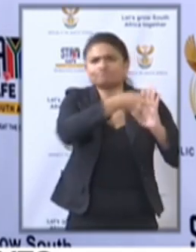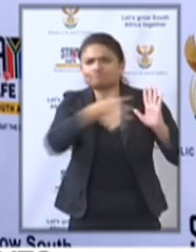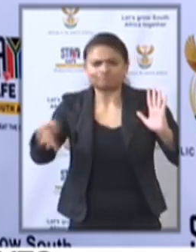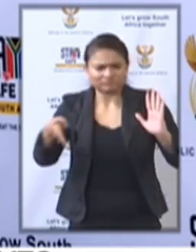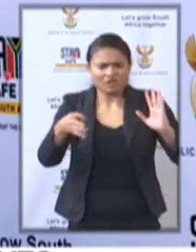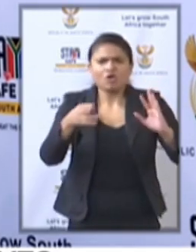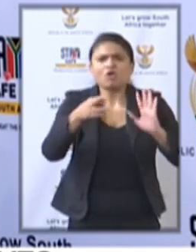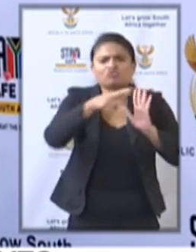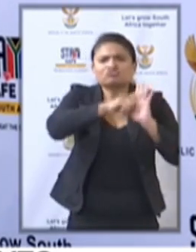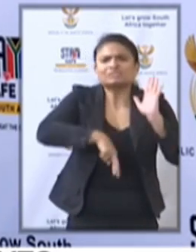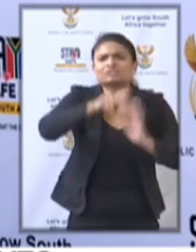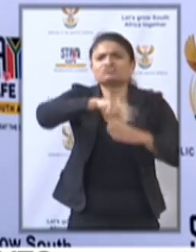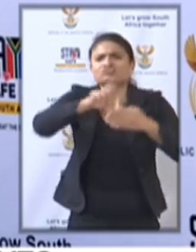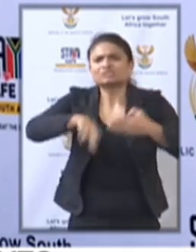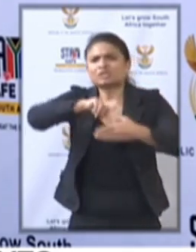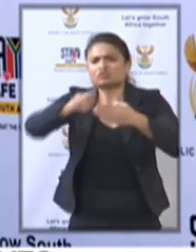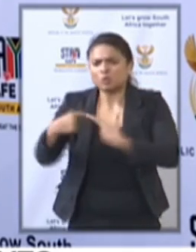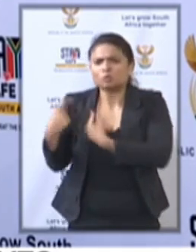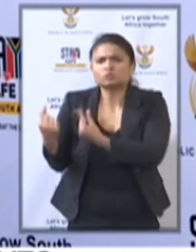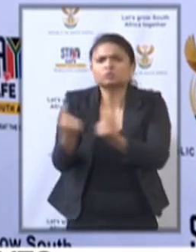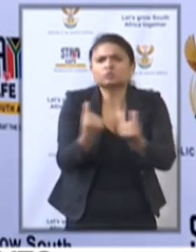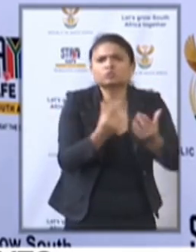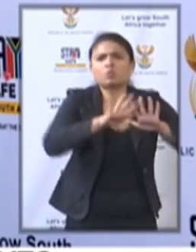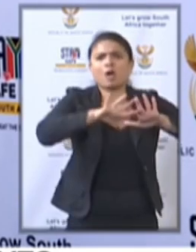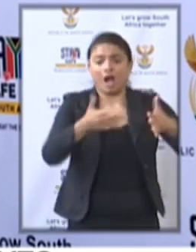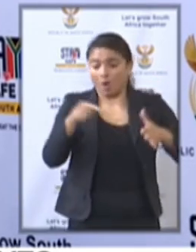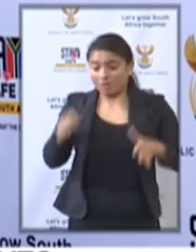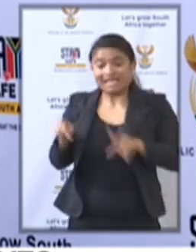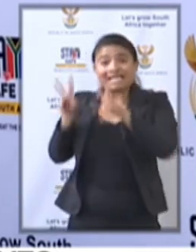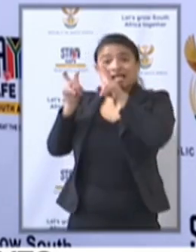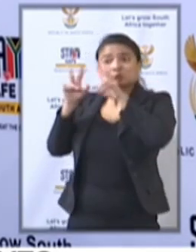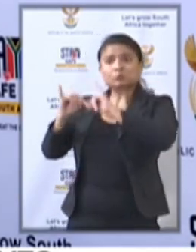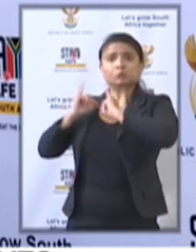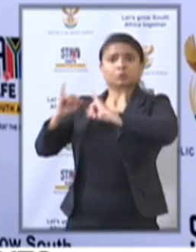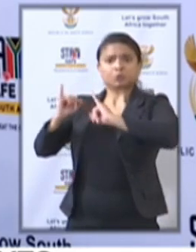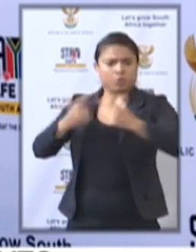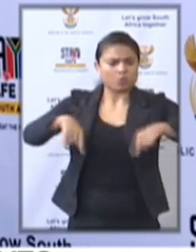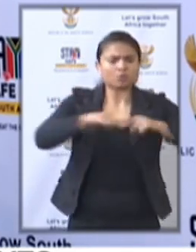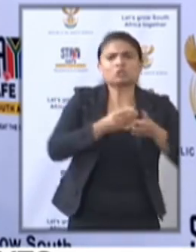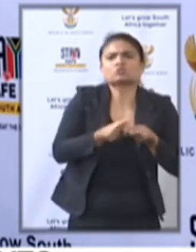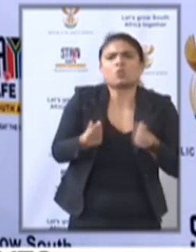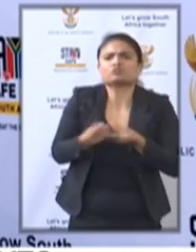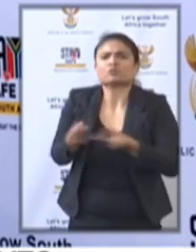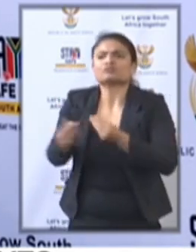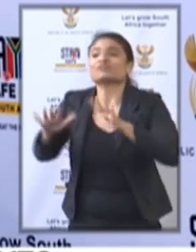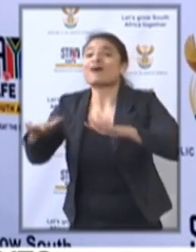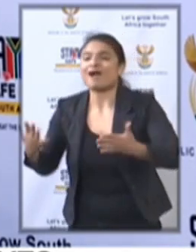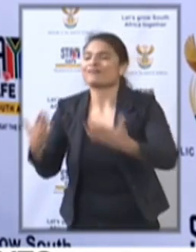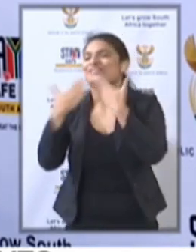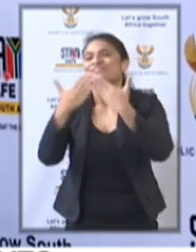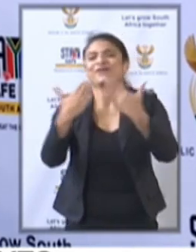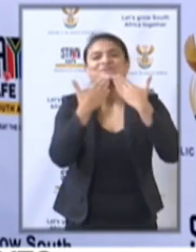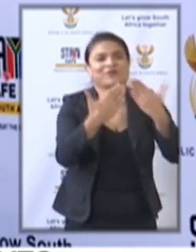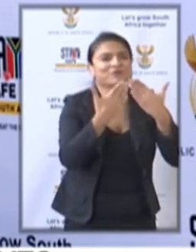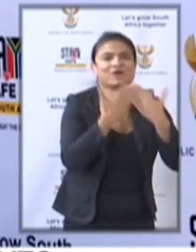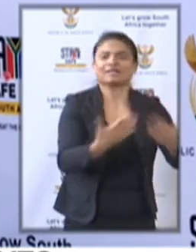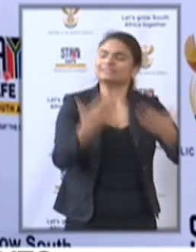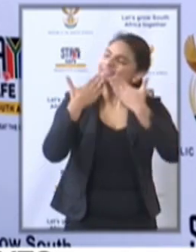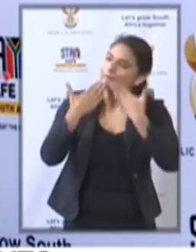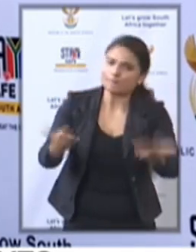what is to be done about these particular matters. Thank you very much. Siyabonga kubo